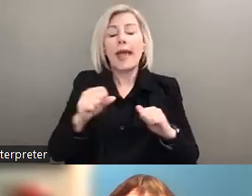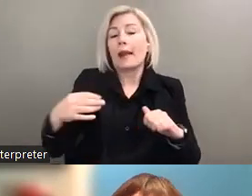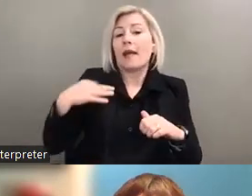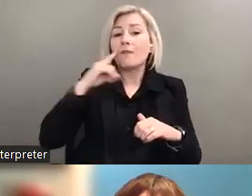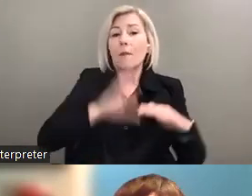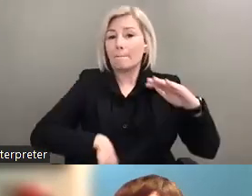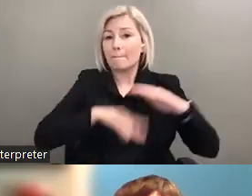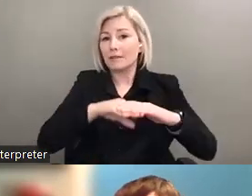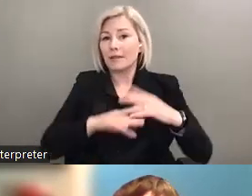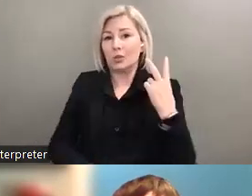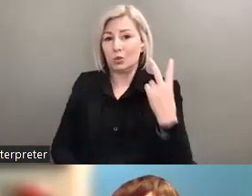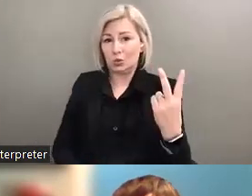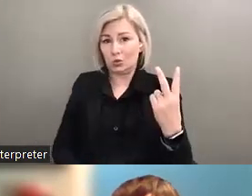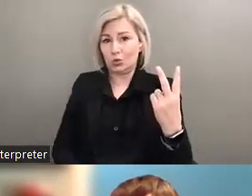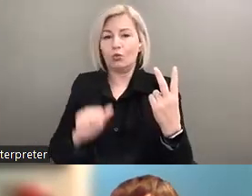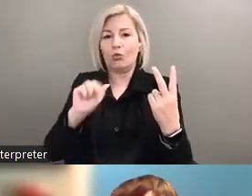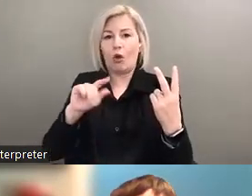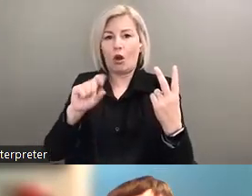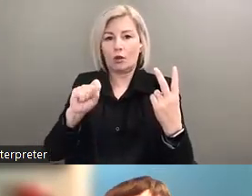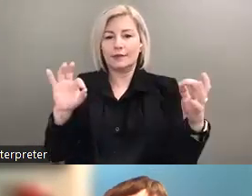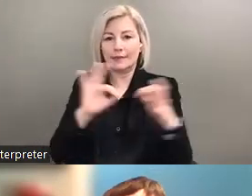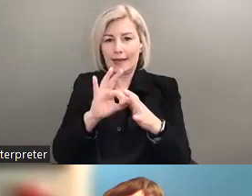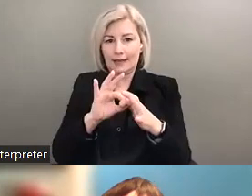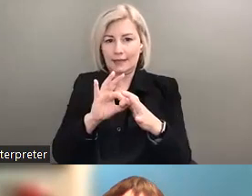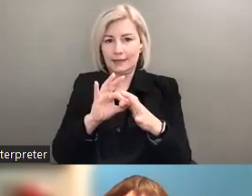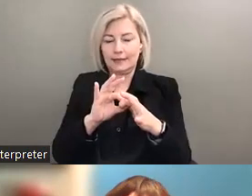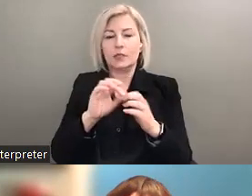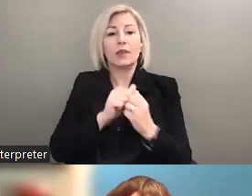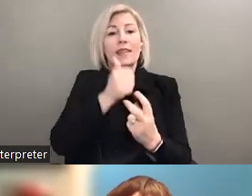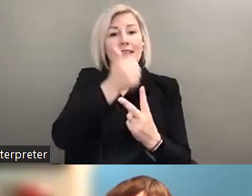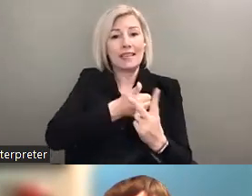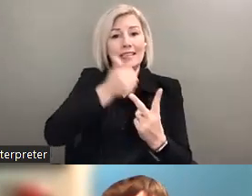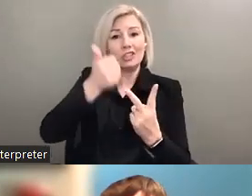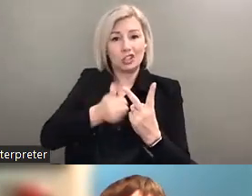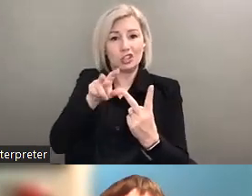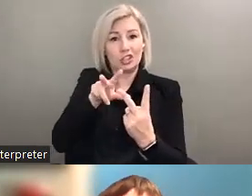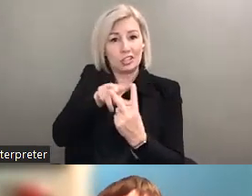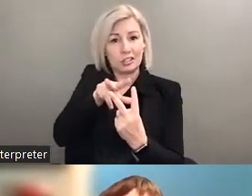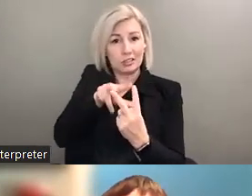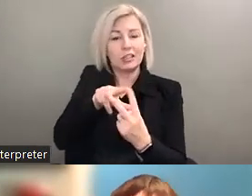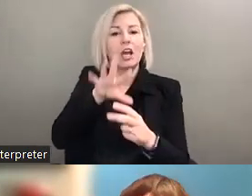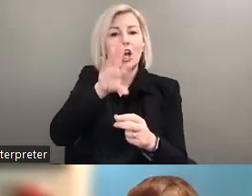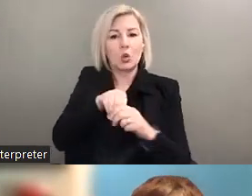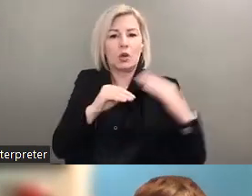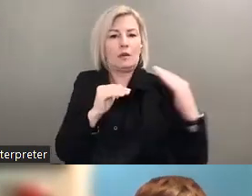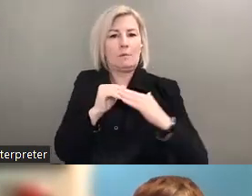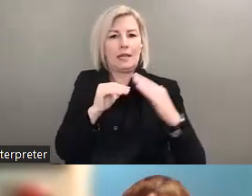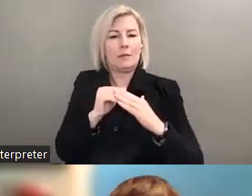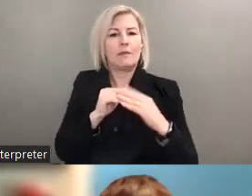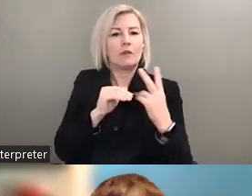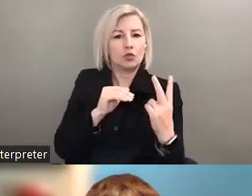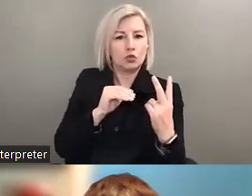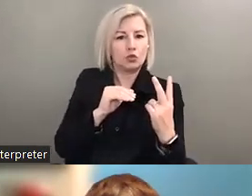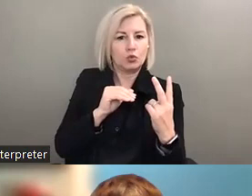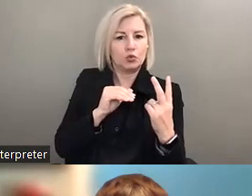maximum of 2 ArtsCONNECT applications, with each of those applications including a minimum of 2 presenters